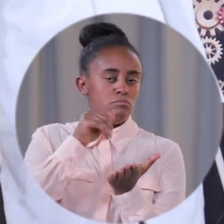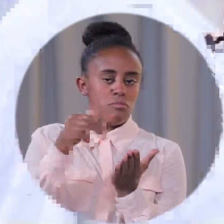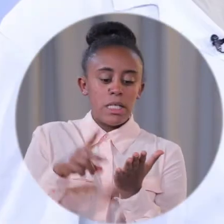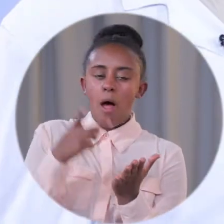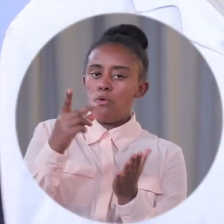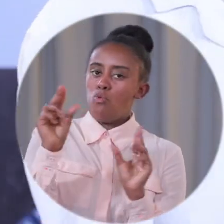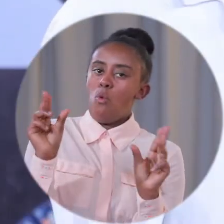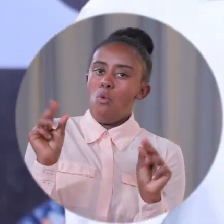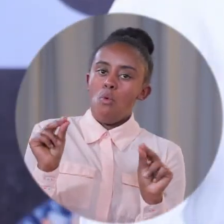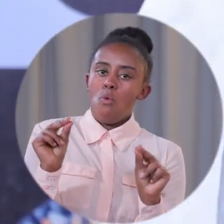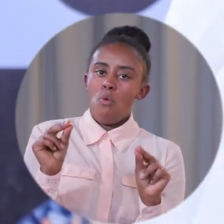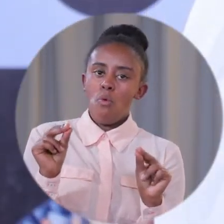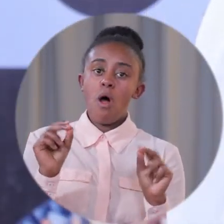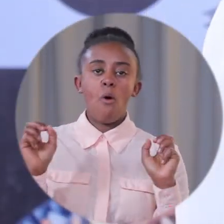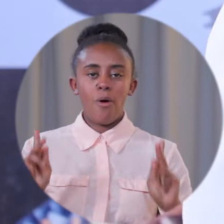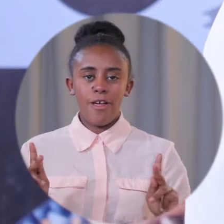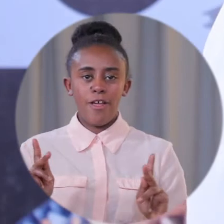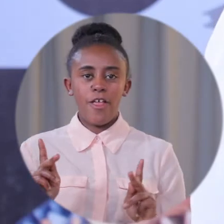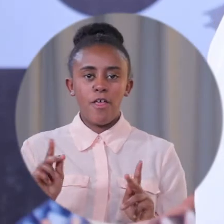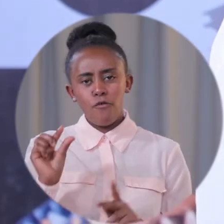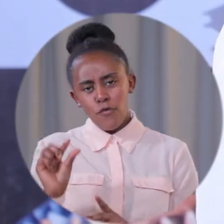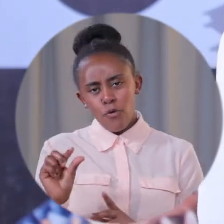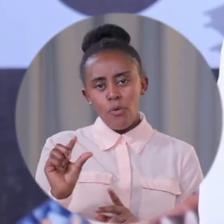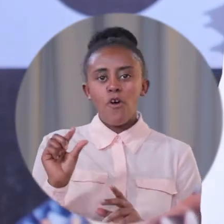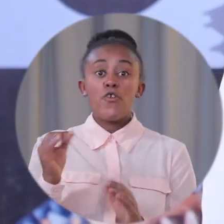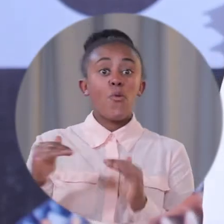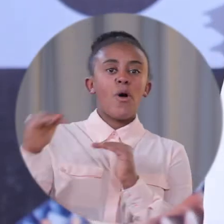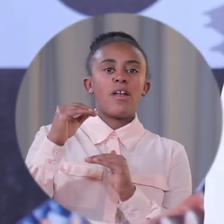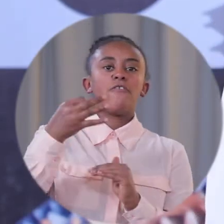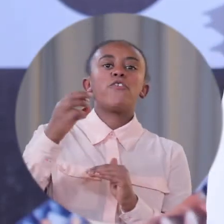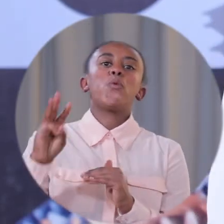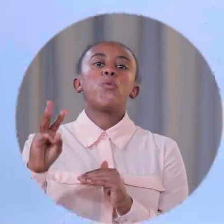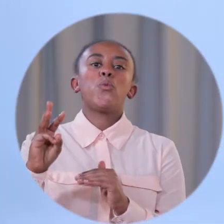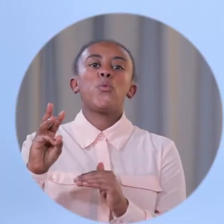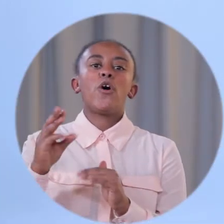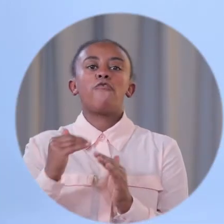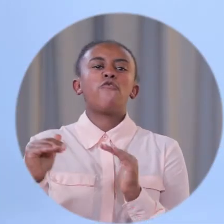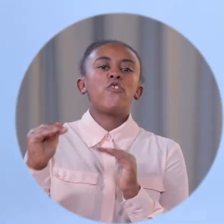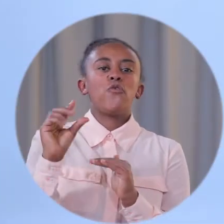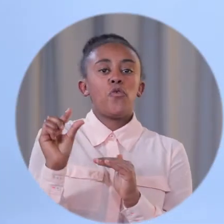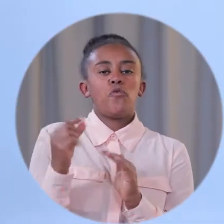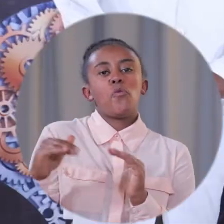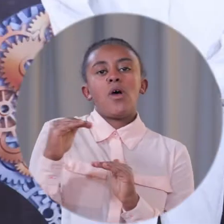W. Okay, few, fewer. So this is the reason.